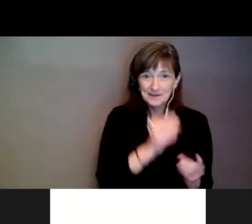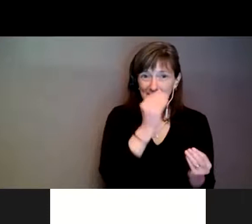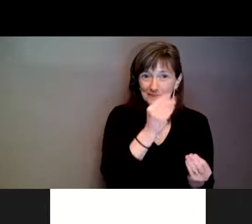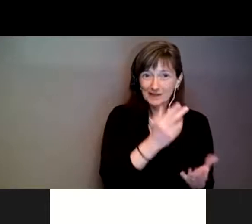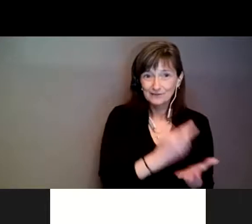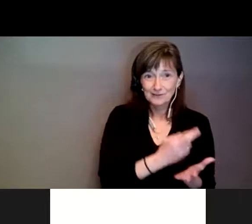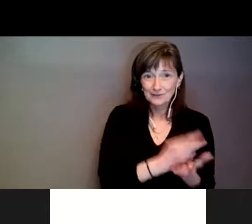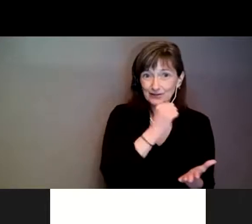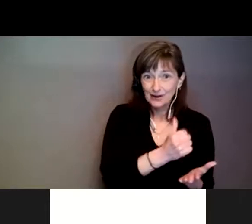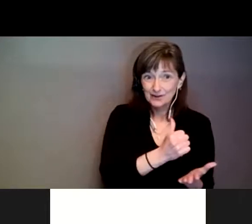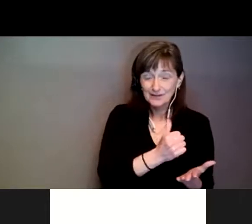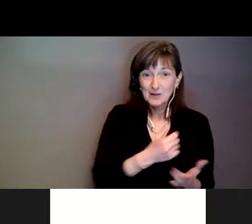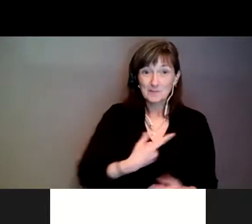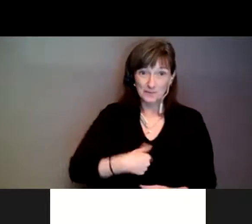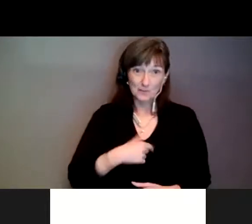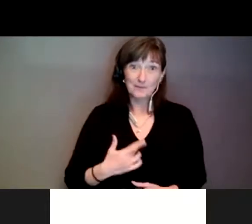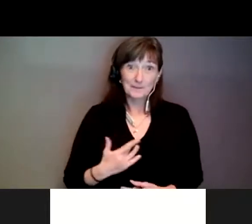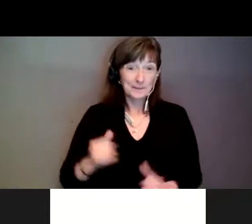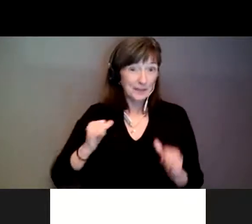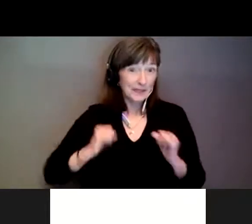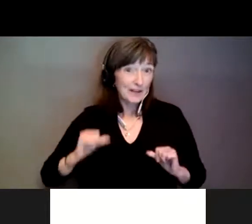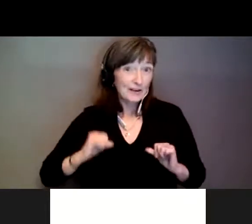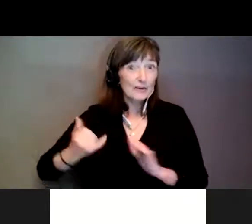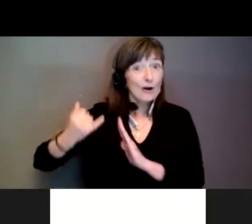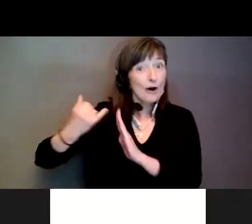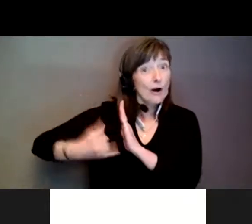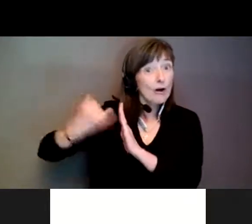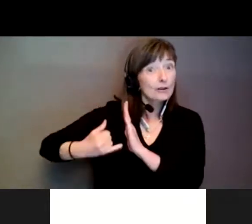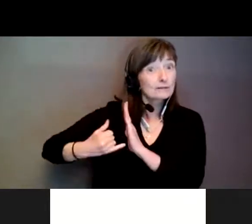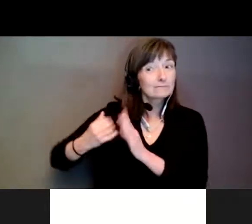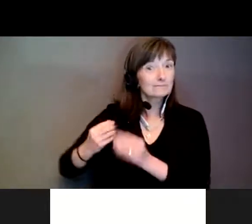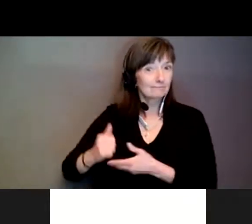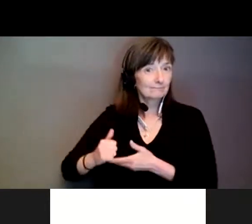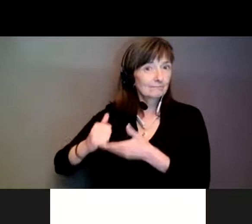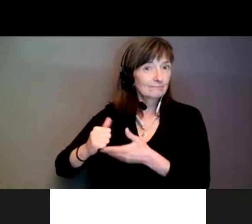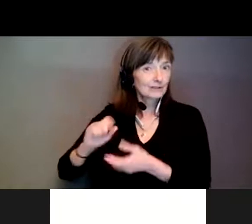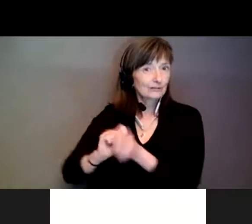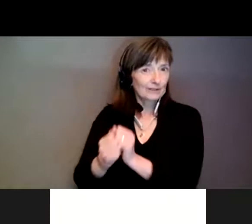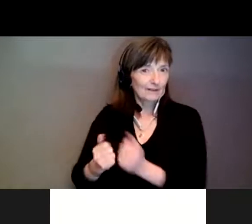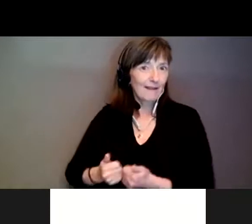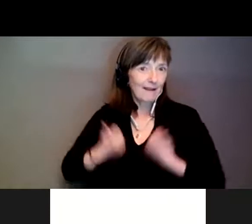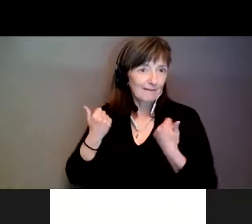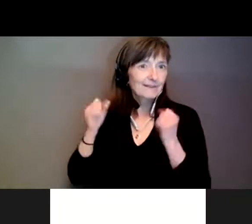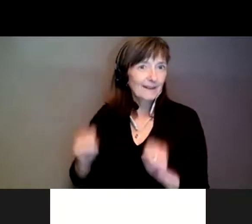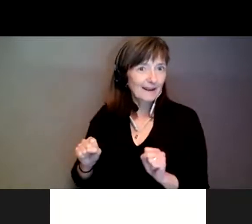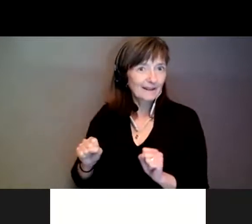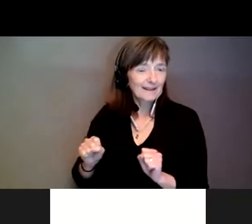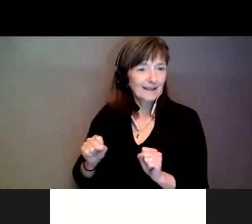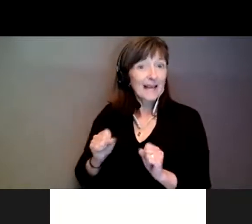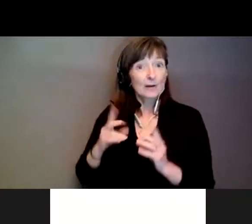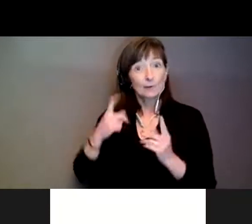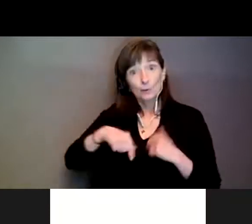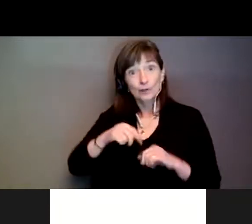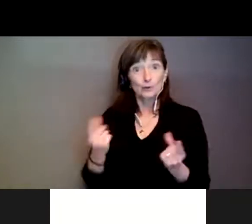whole to change lives and to contribute to a healthy and compassionate society. And everything that we